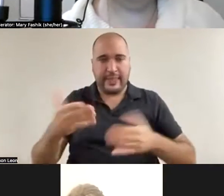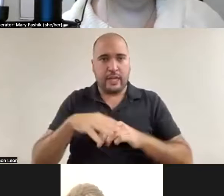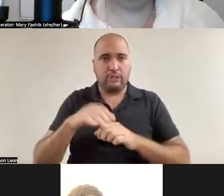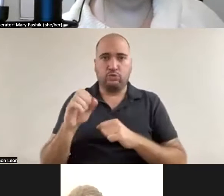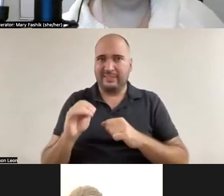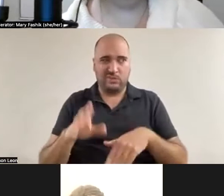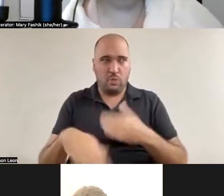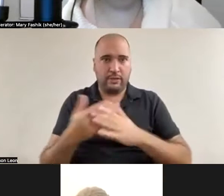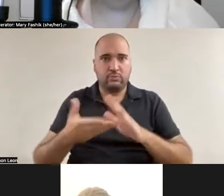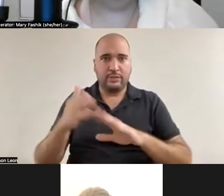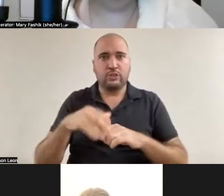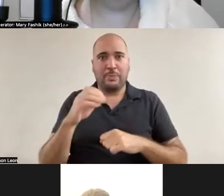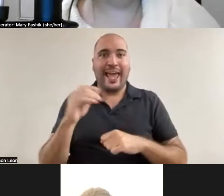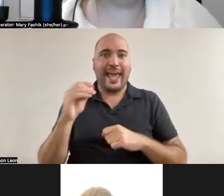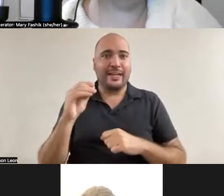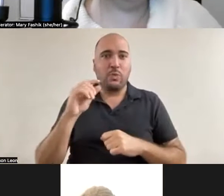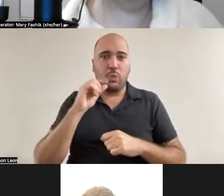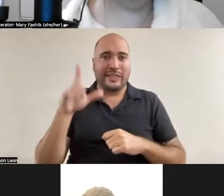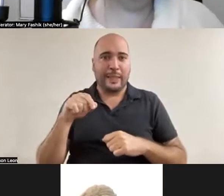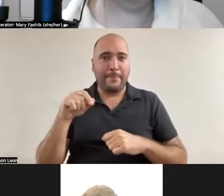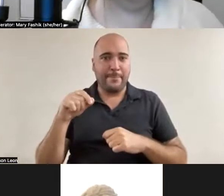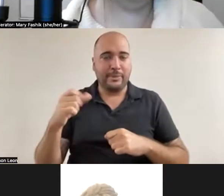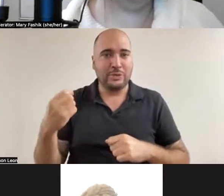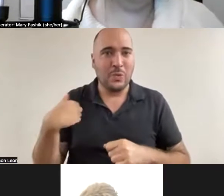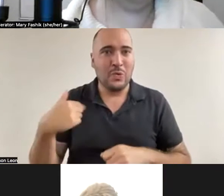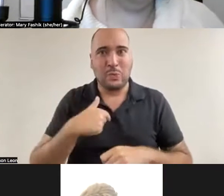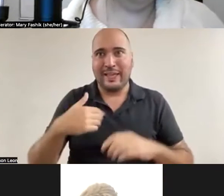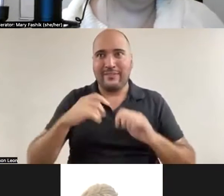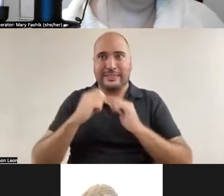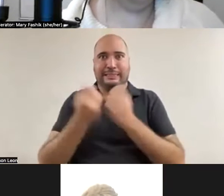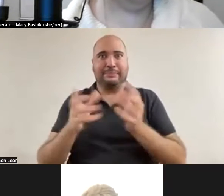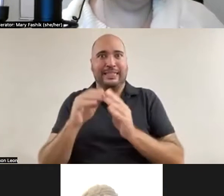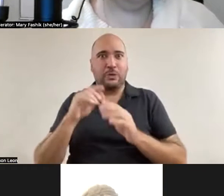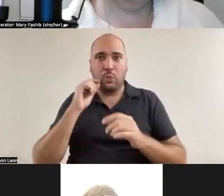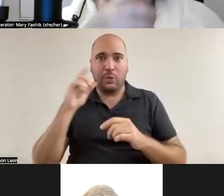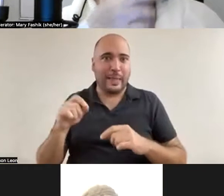and WhatsApp. So we have team meetings on WhatsApp.